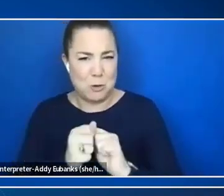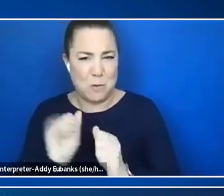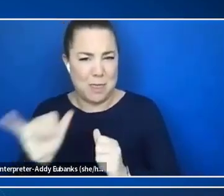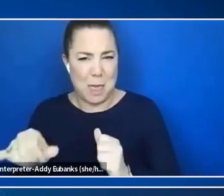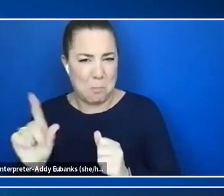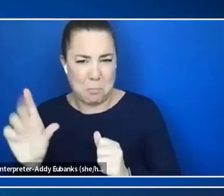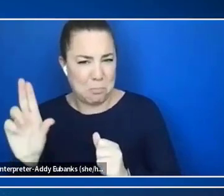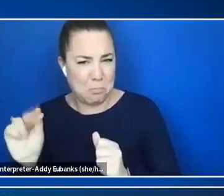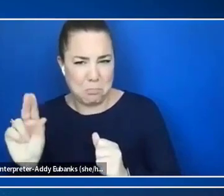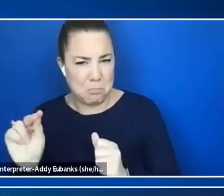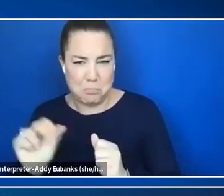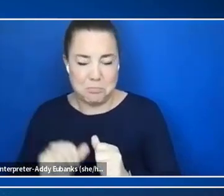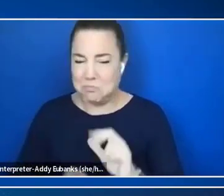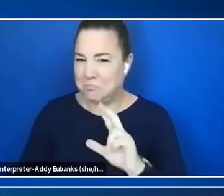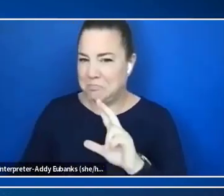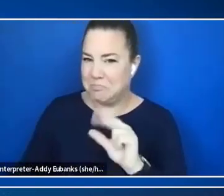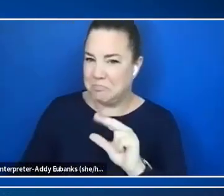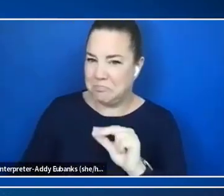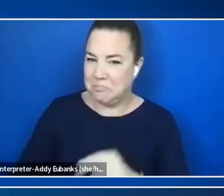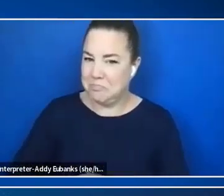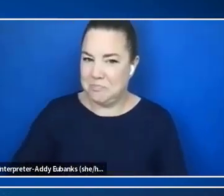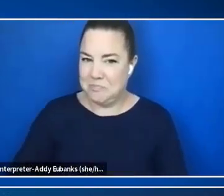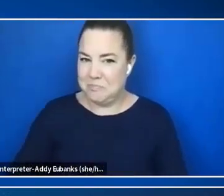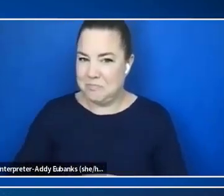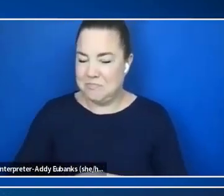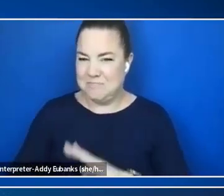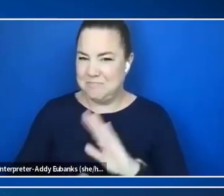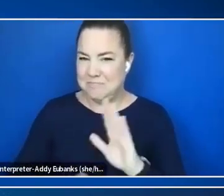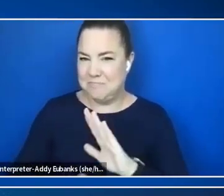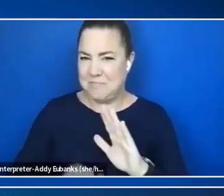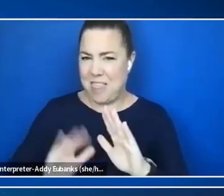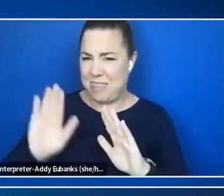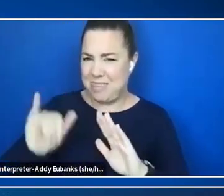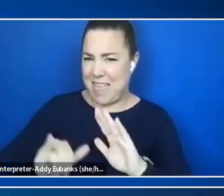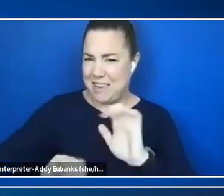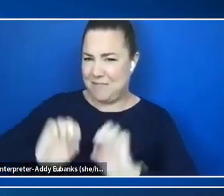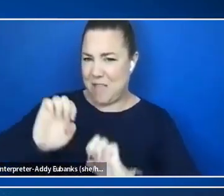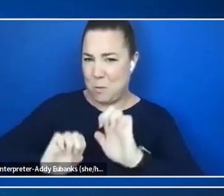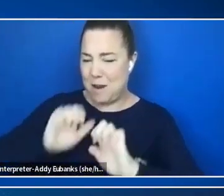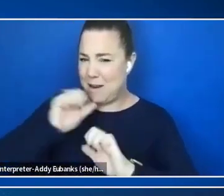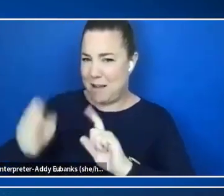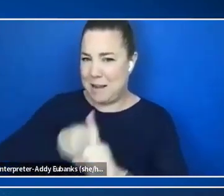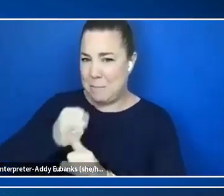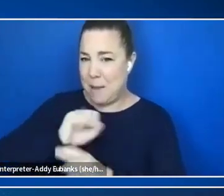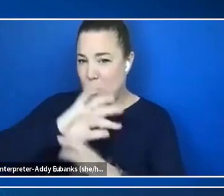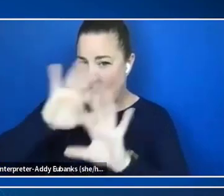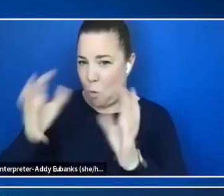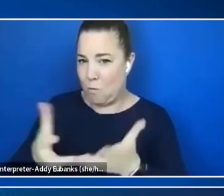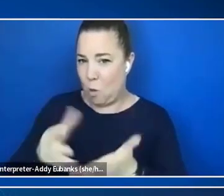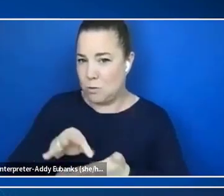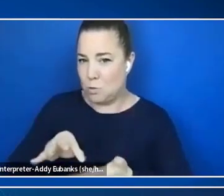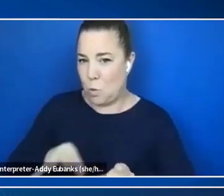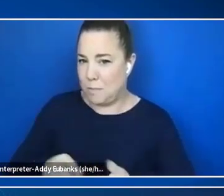No. Yeah, and the evaluation that doesn't affect the overall score. Yeah.